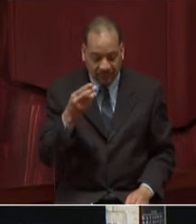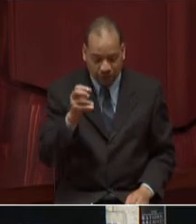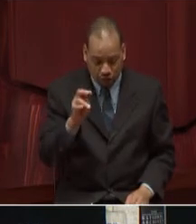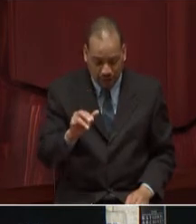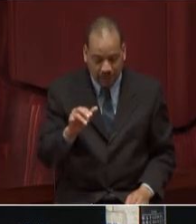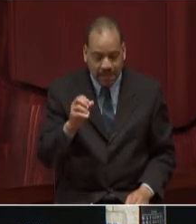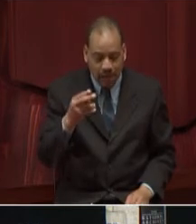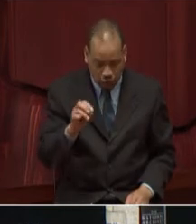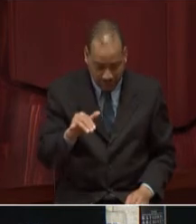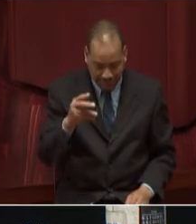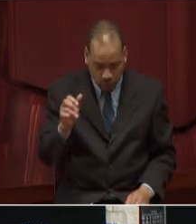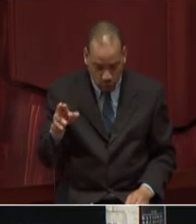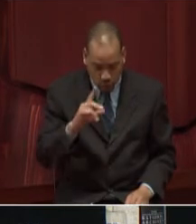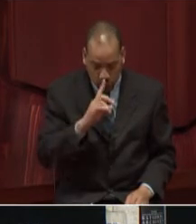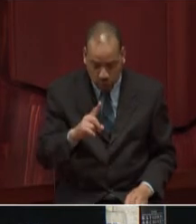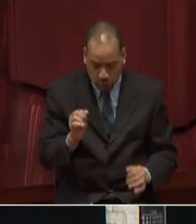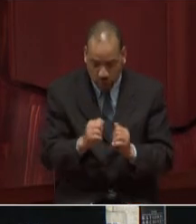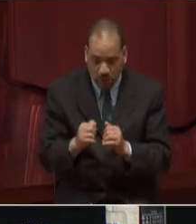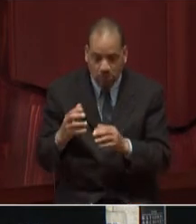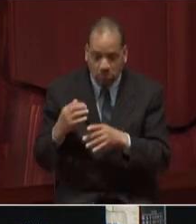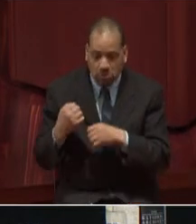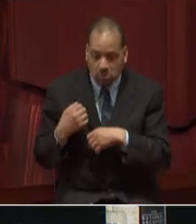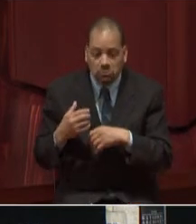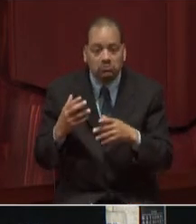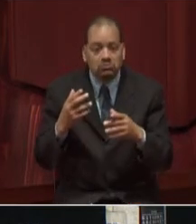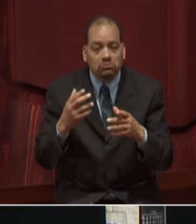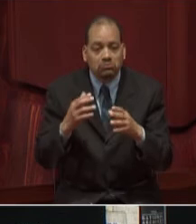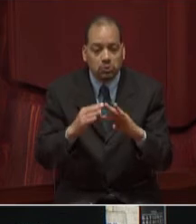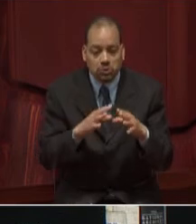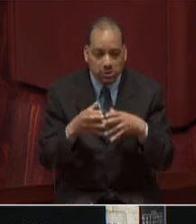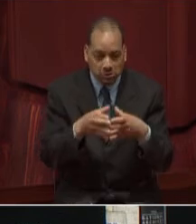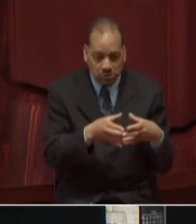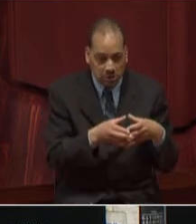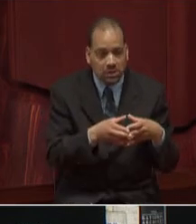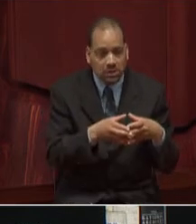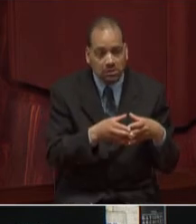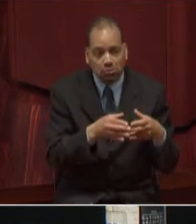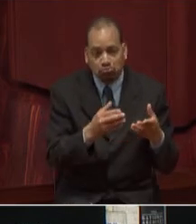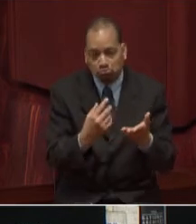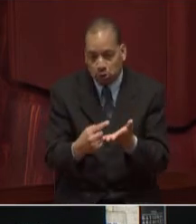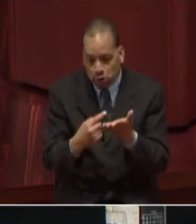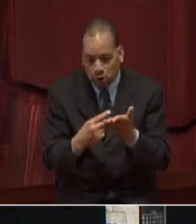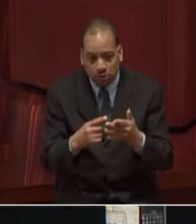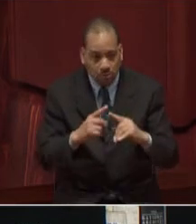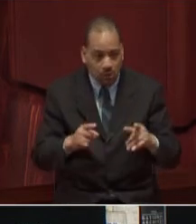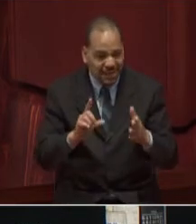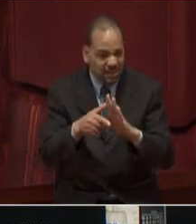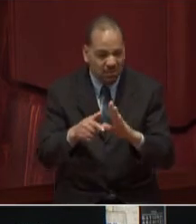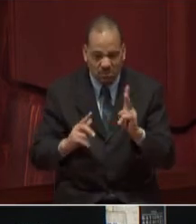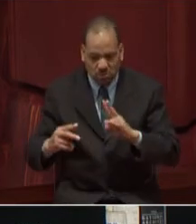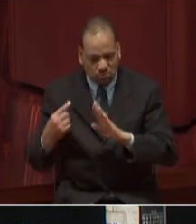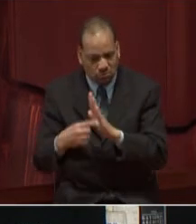community, SALT I, the first big treaty. But of course, he got criticized later for screwing up in a few details that if he involved